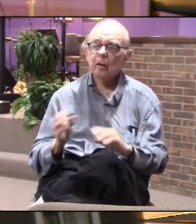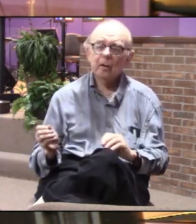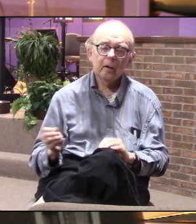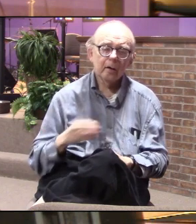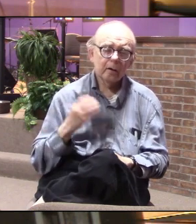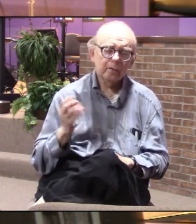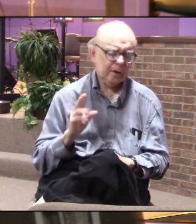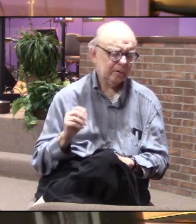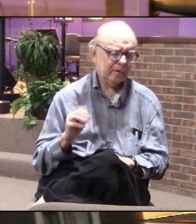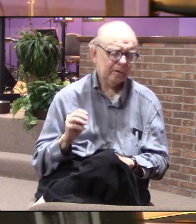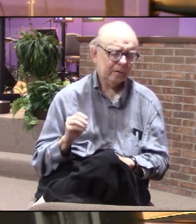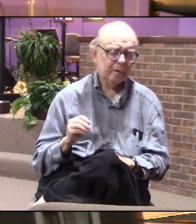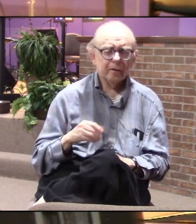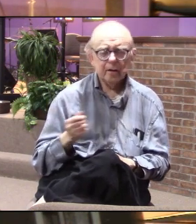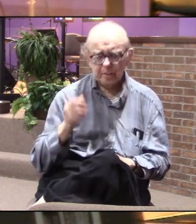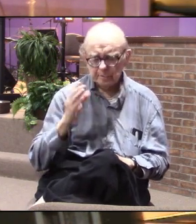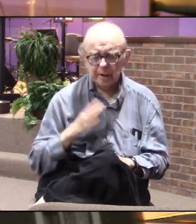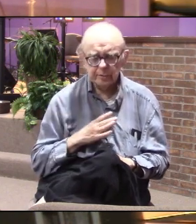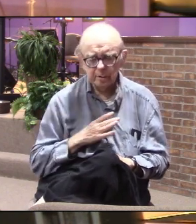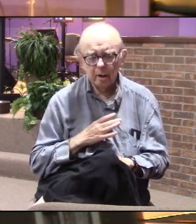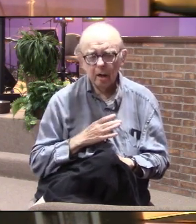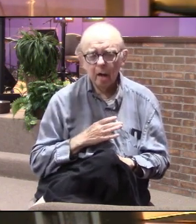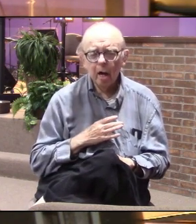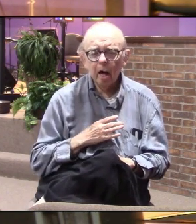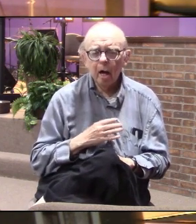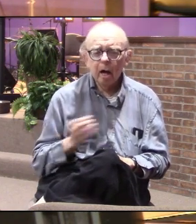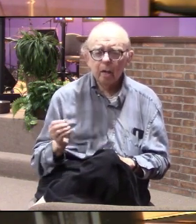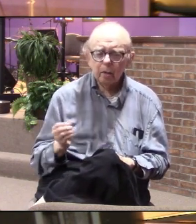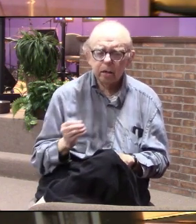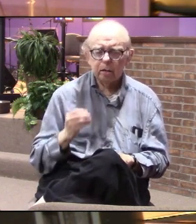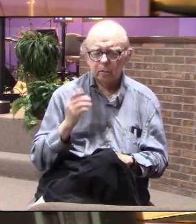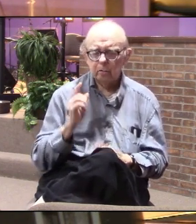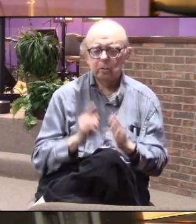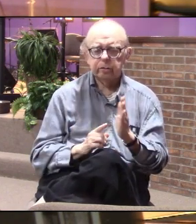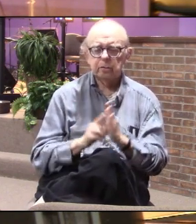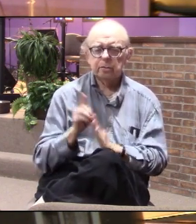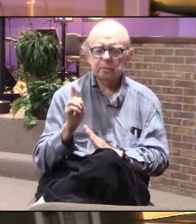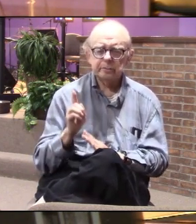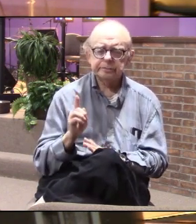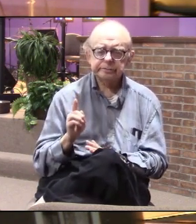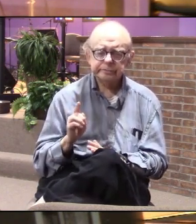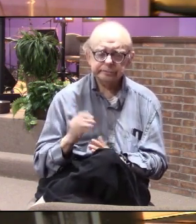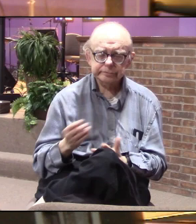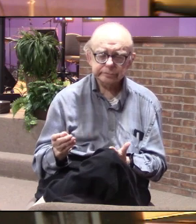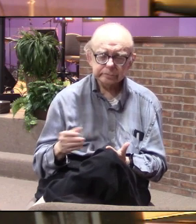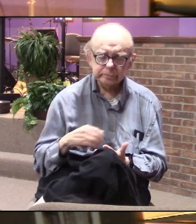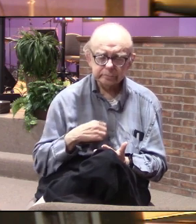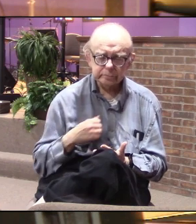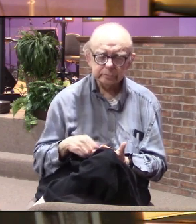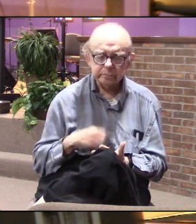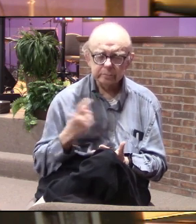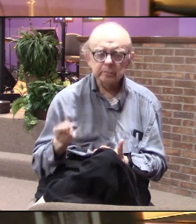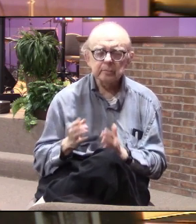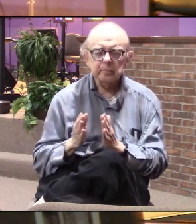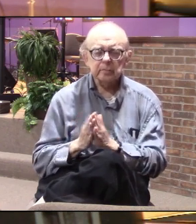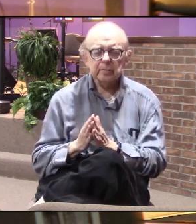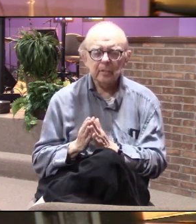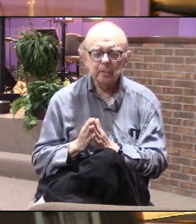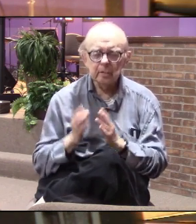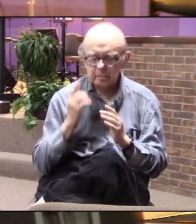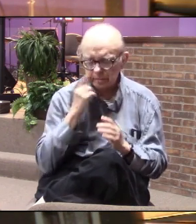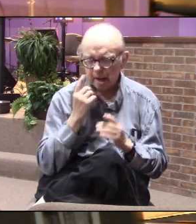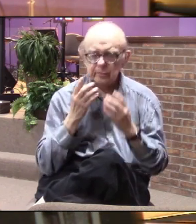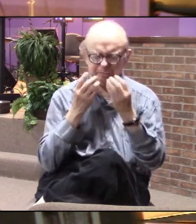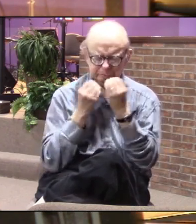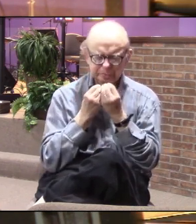Oh, no, said Pastor Slow. That posture is too proud. We should all pray with eyes closed